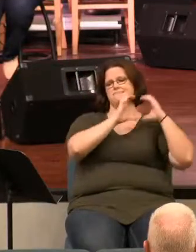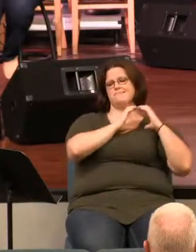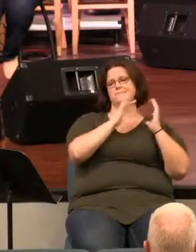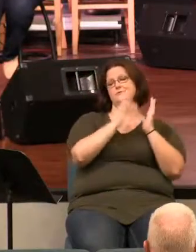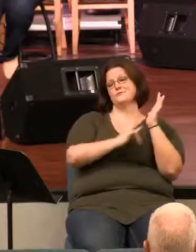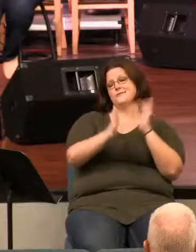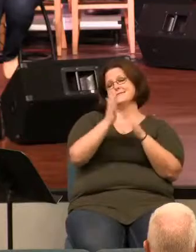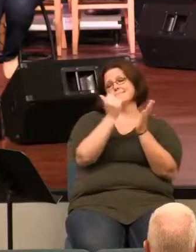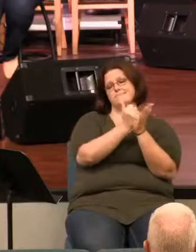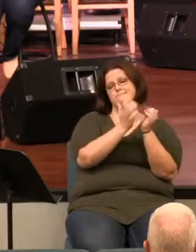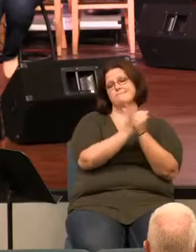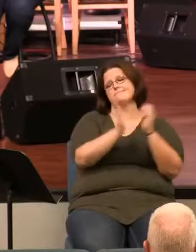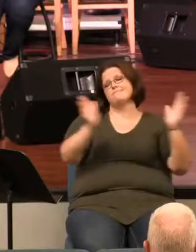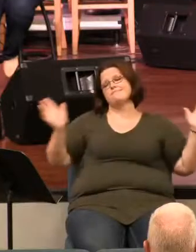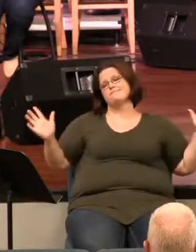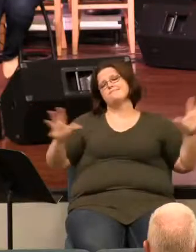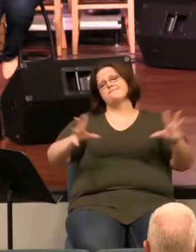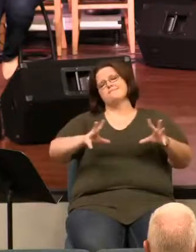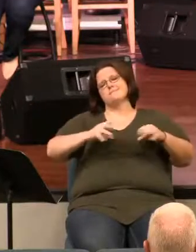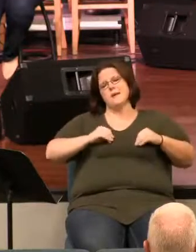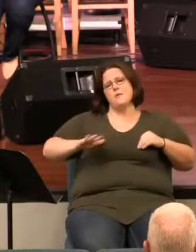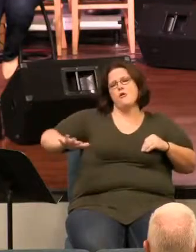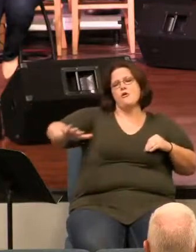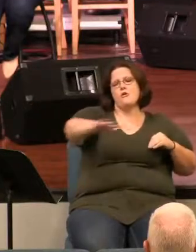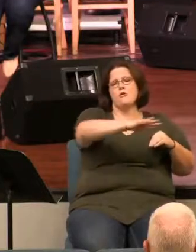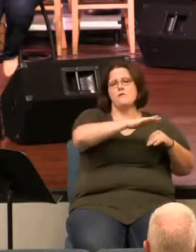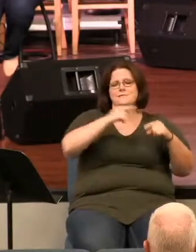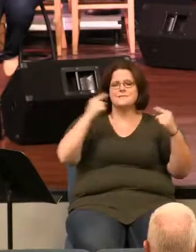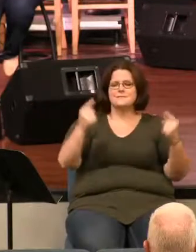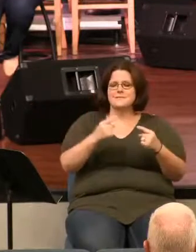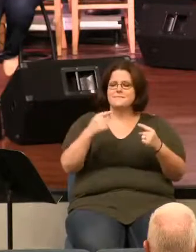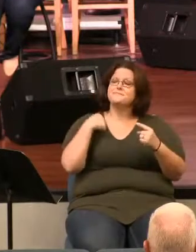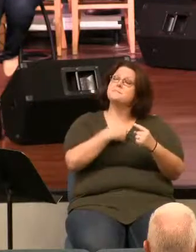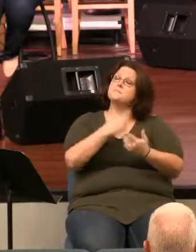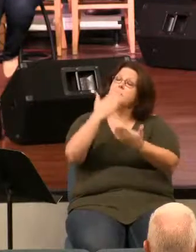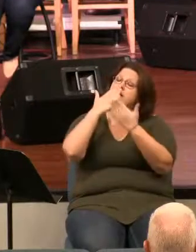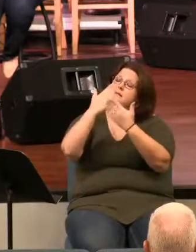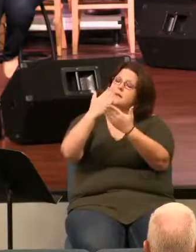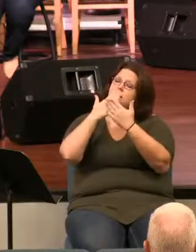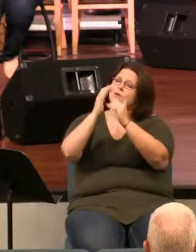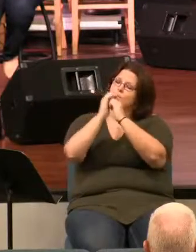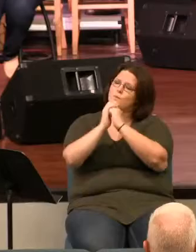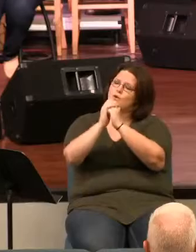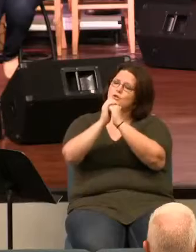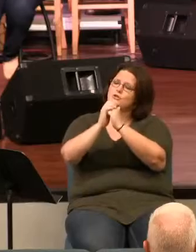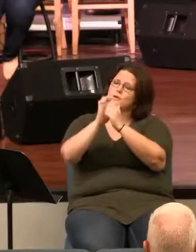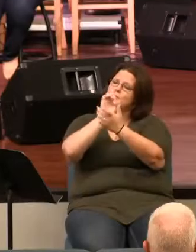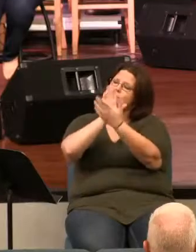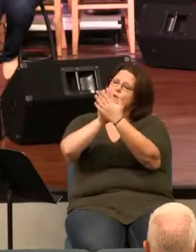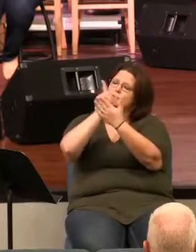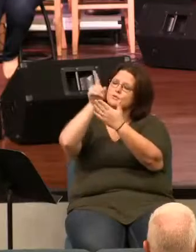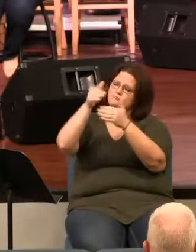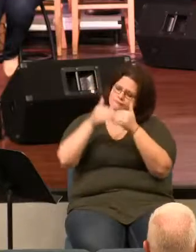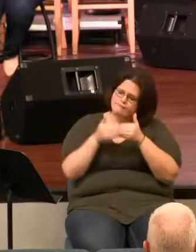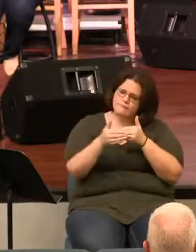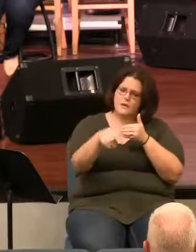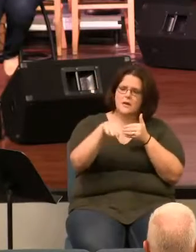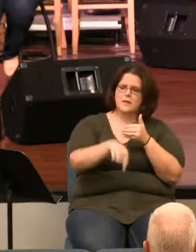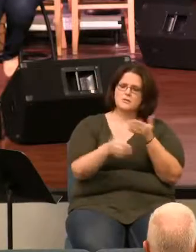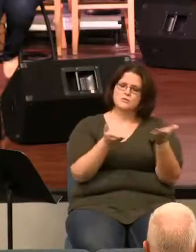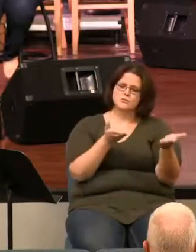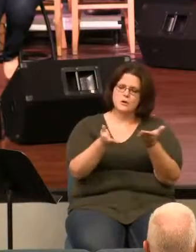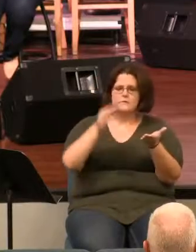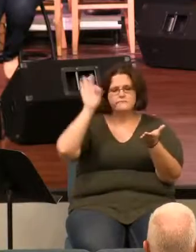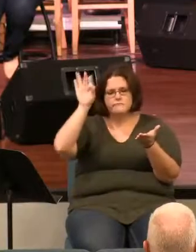it, Father. And so we worship you today. We adore you. We ask that you would be glorified in the service and in the singing and